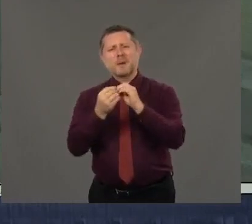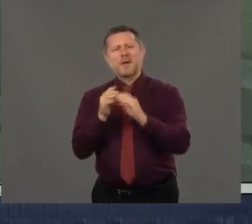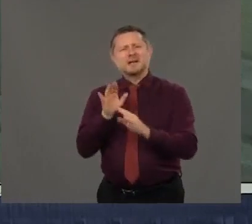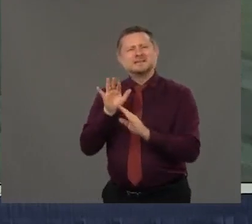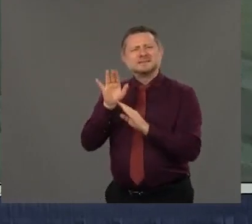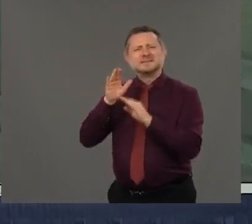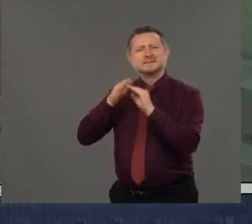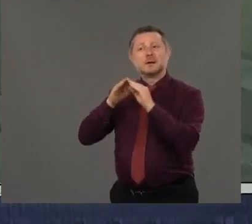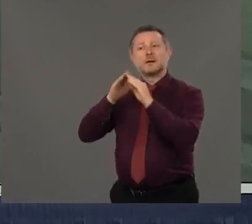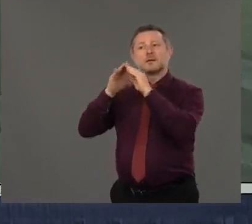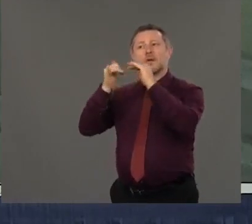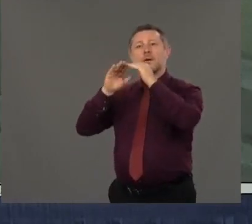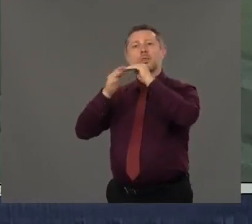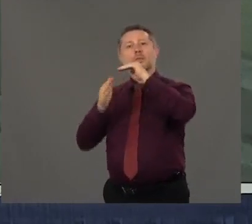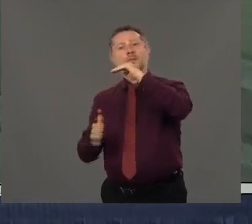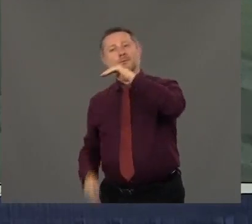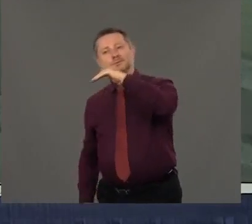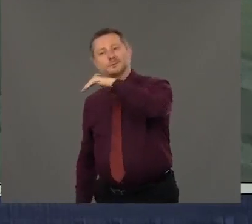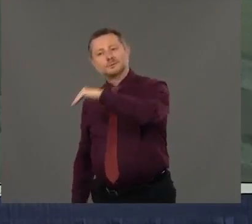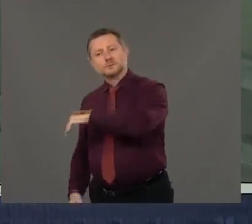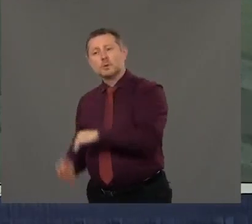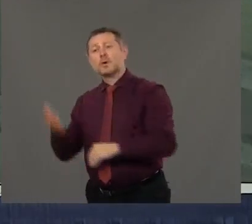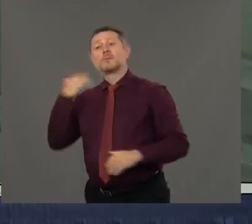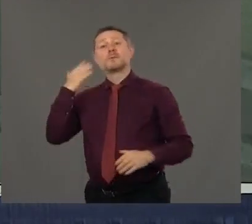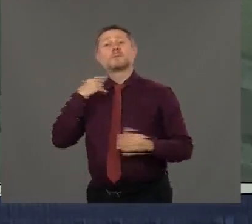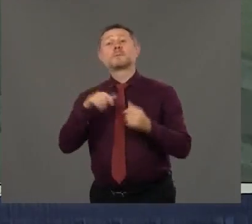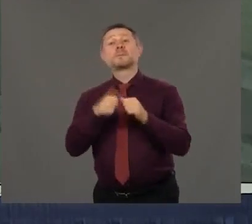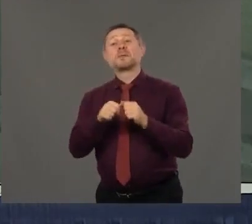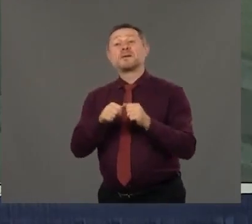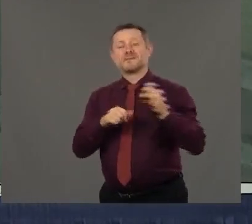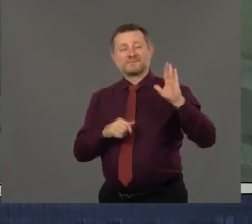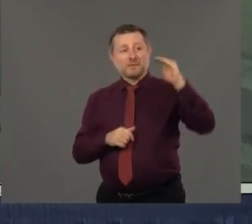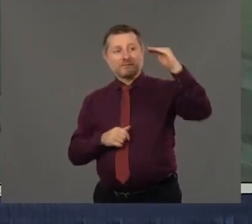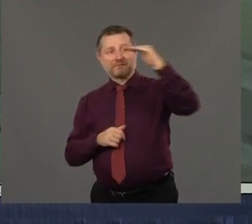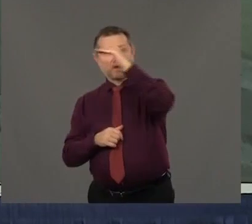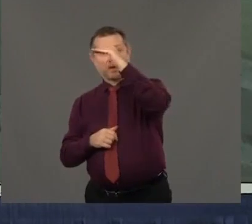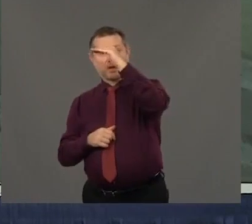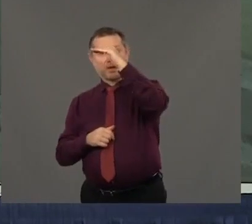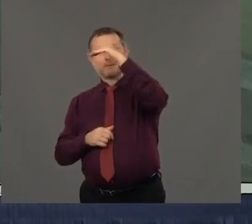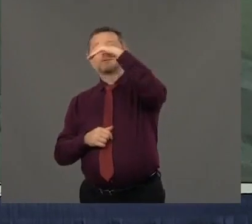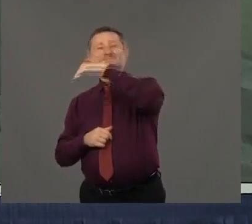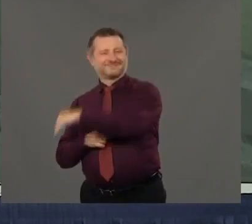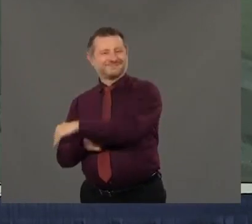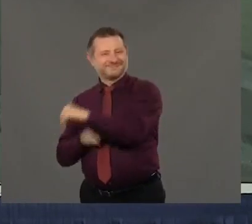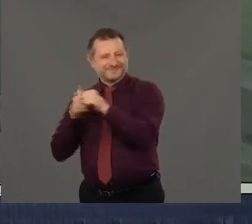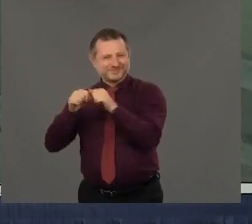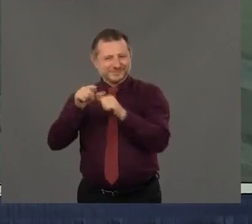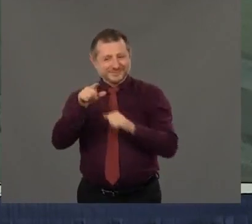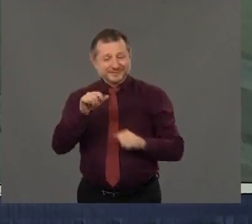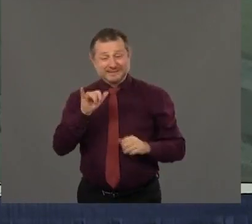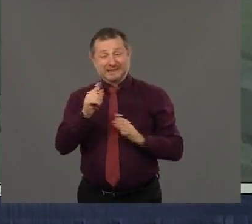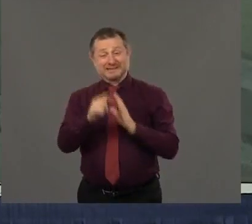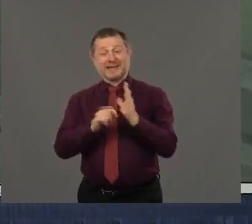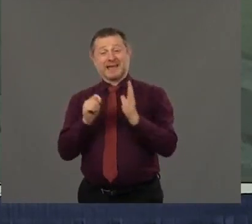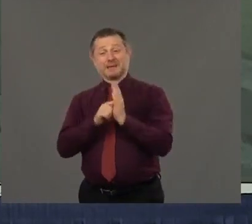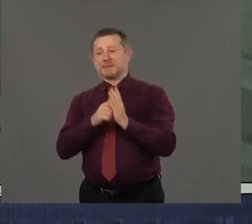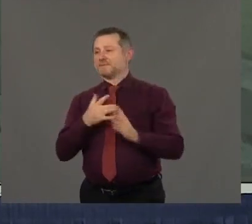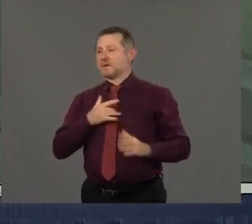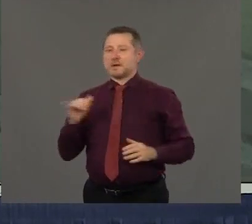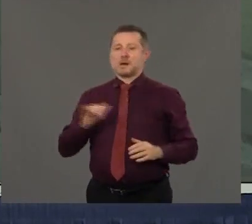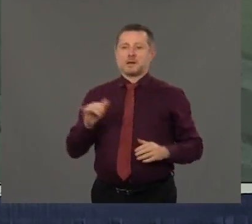we would talk about a curve, flatten the curve. It felt to me like we were climbing a